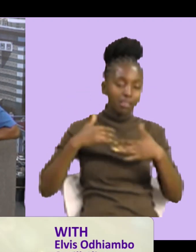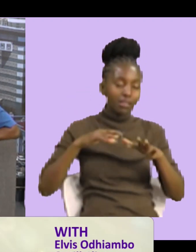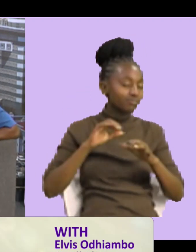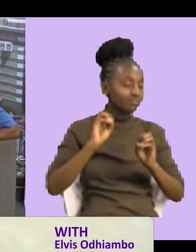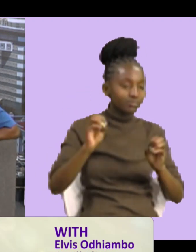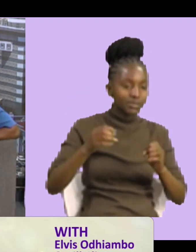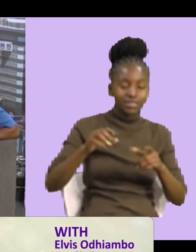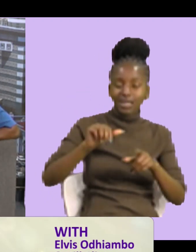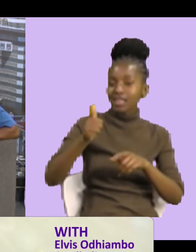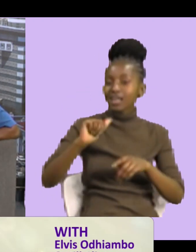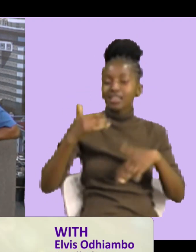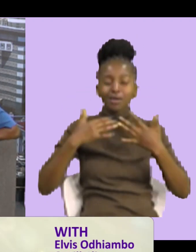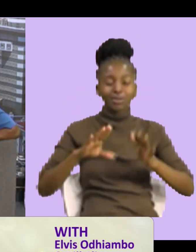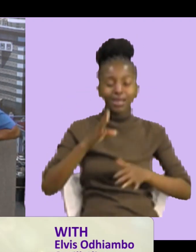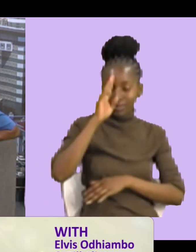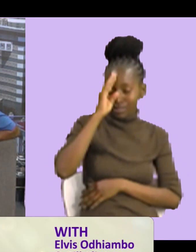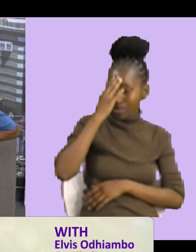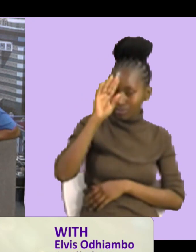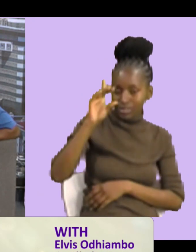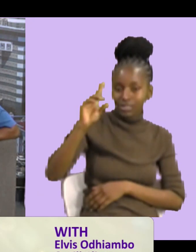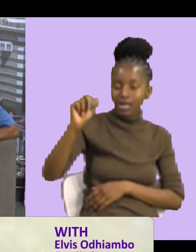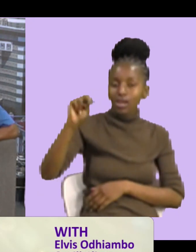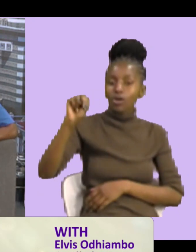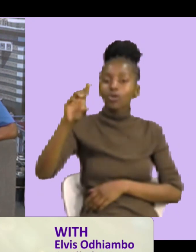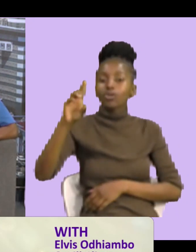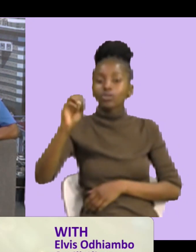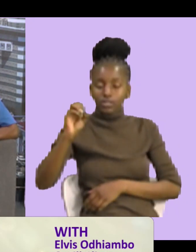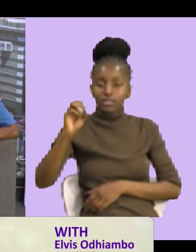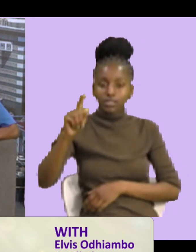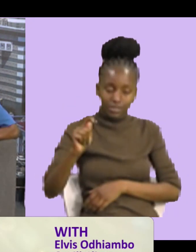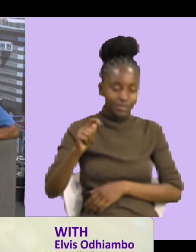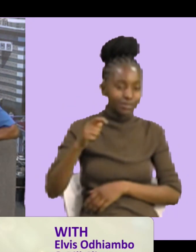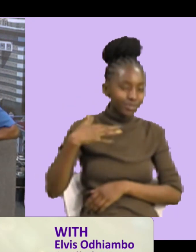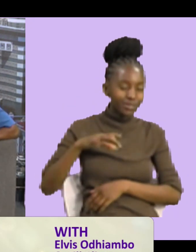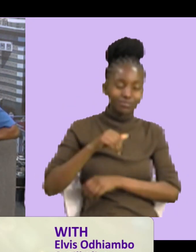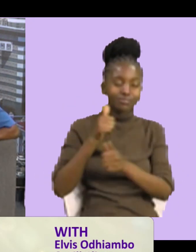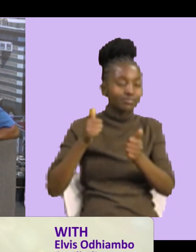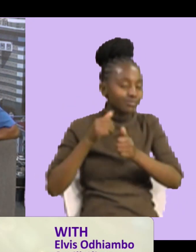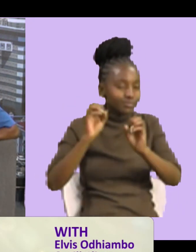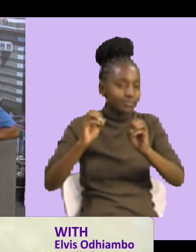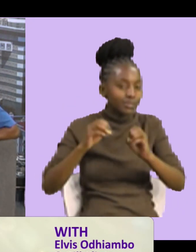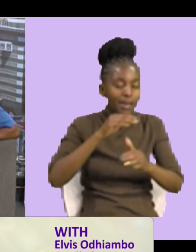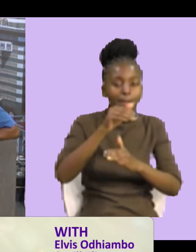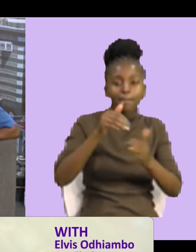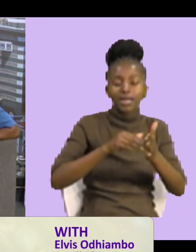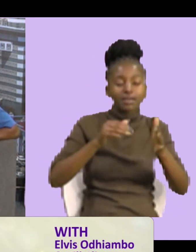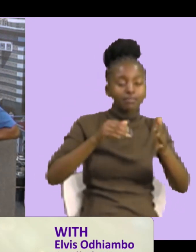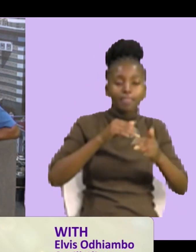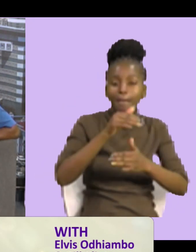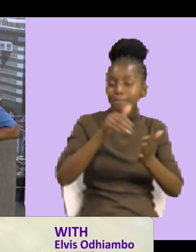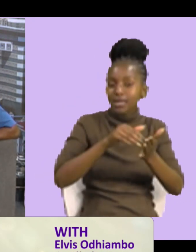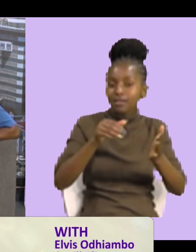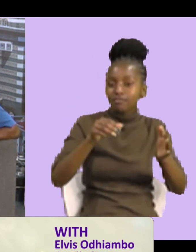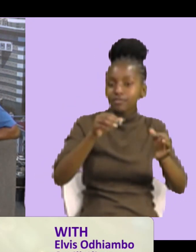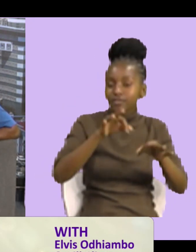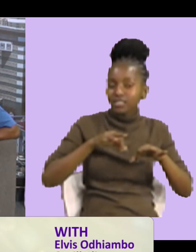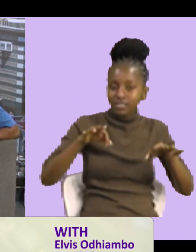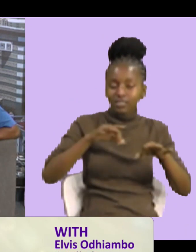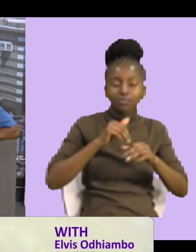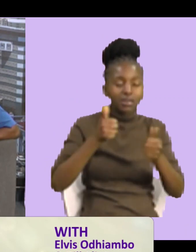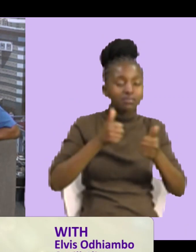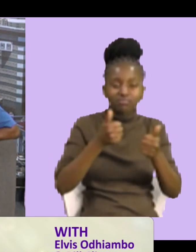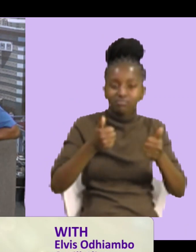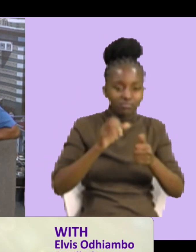far. Dalot is not really stable. Midfield sector problems for United as well. What just unpack generally as a United